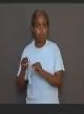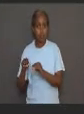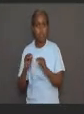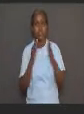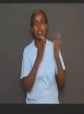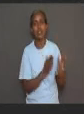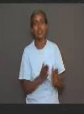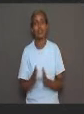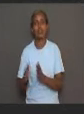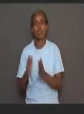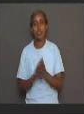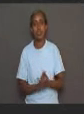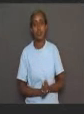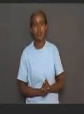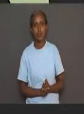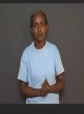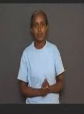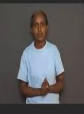Students, let's get ready.